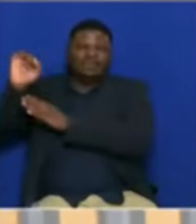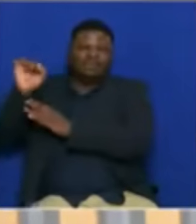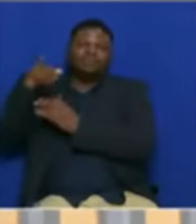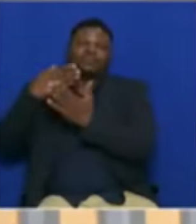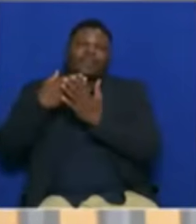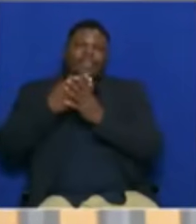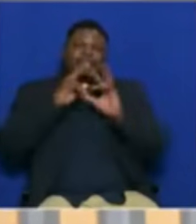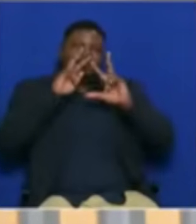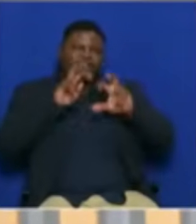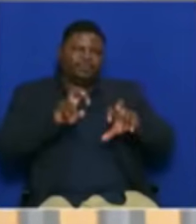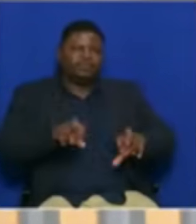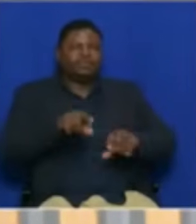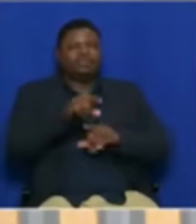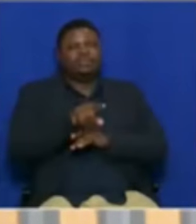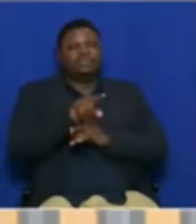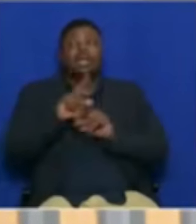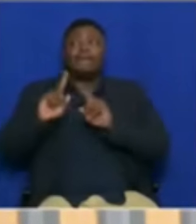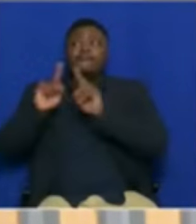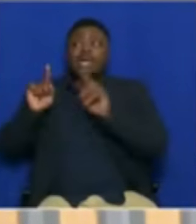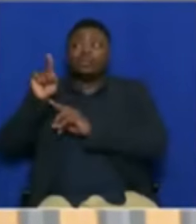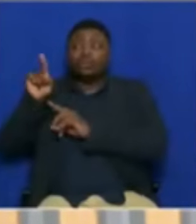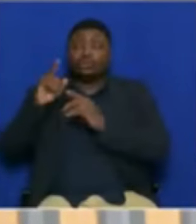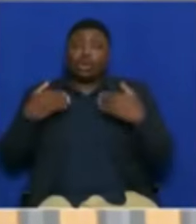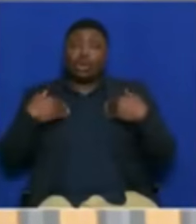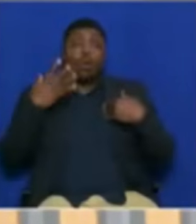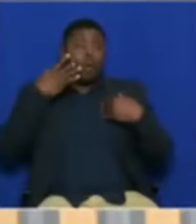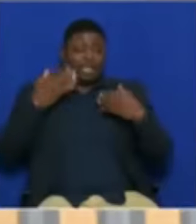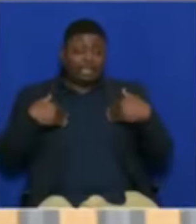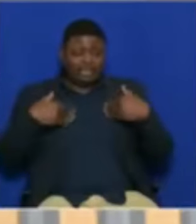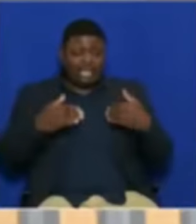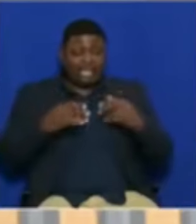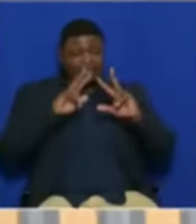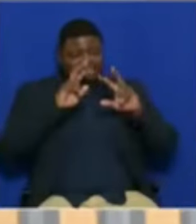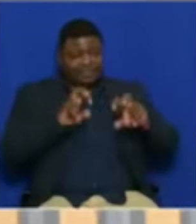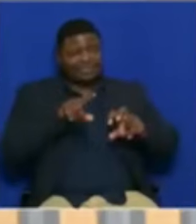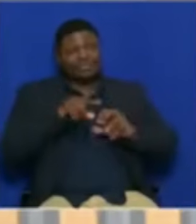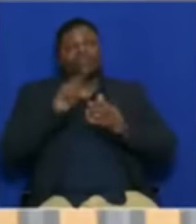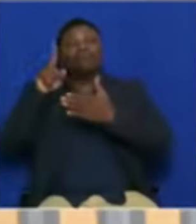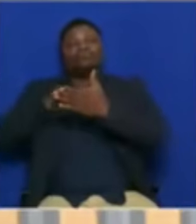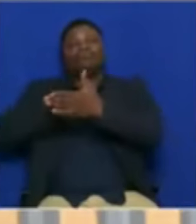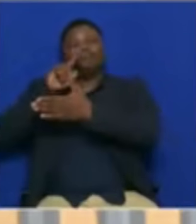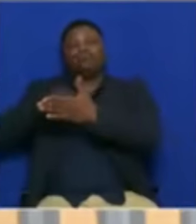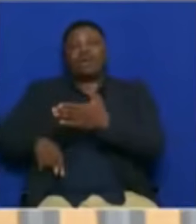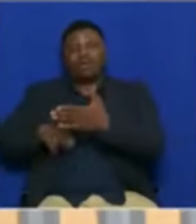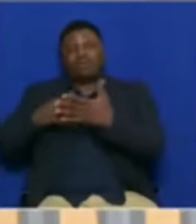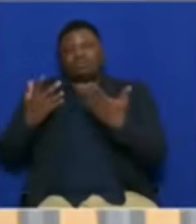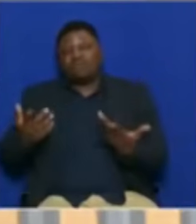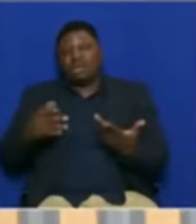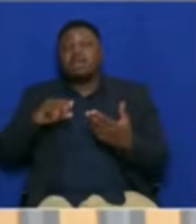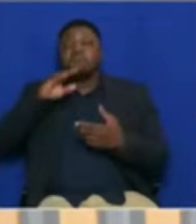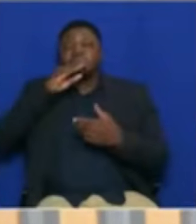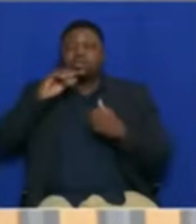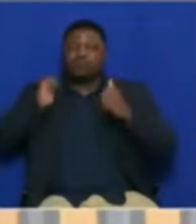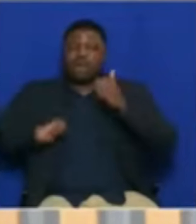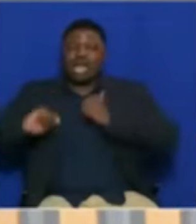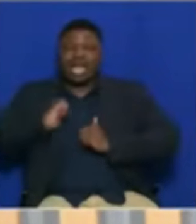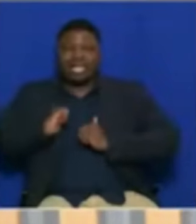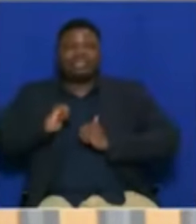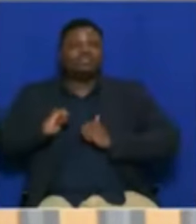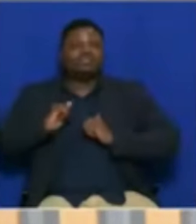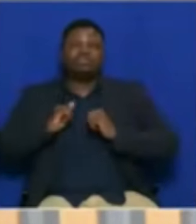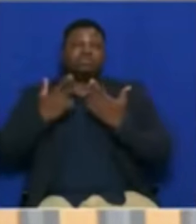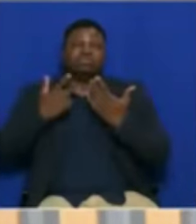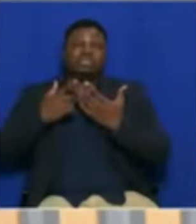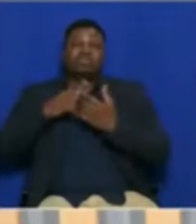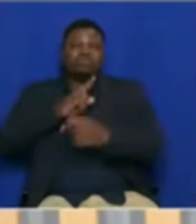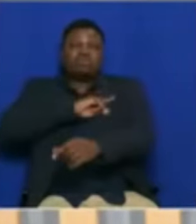bad from the get-go. You acted on the basis of an authority that you don't have. and everything